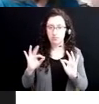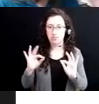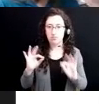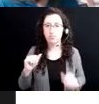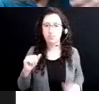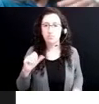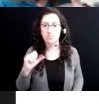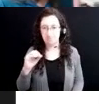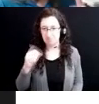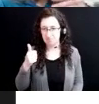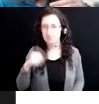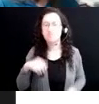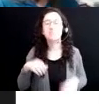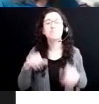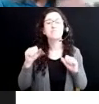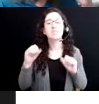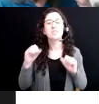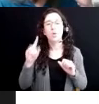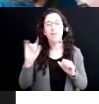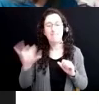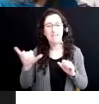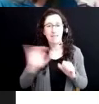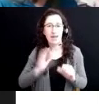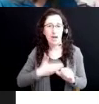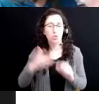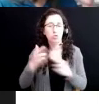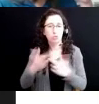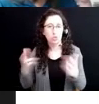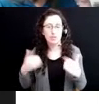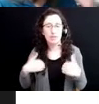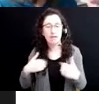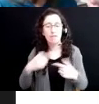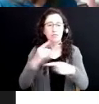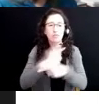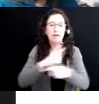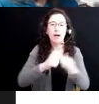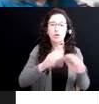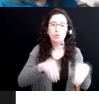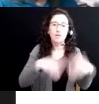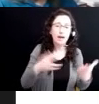each one of those habitat elements, how to provide aquatic habitat, how to provide nesting,